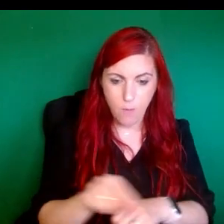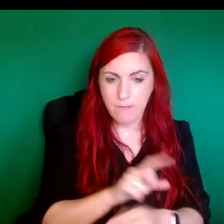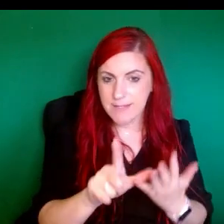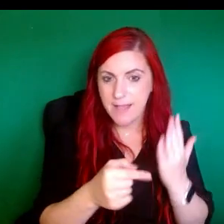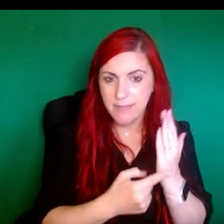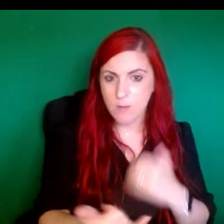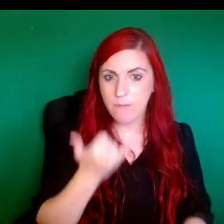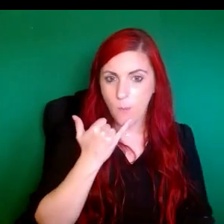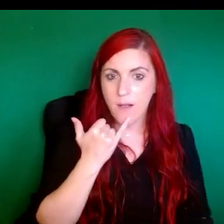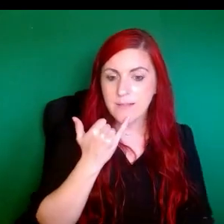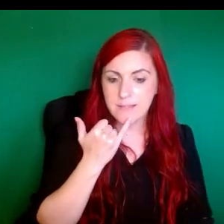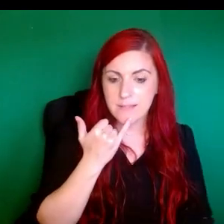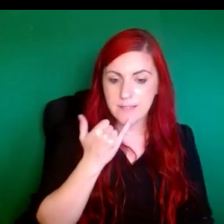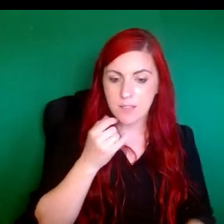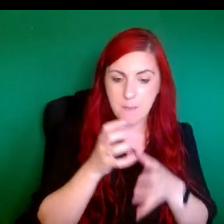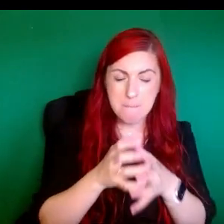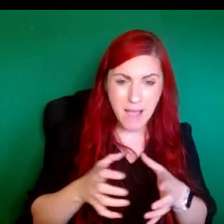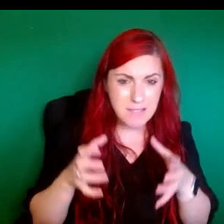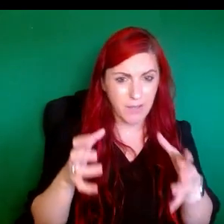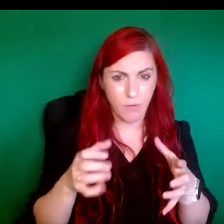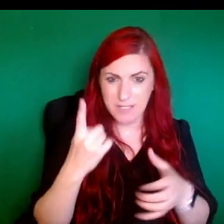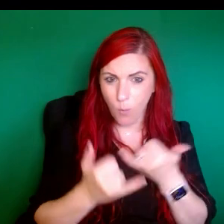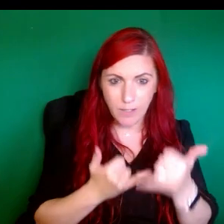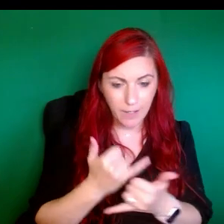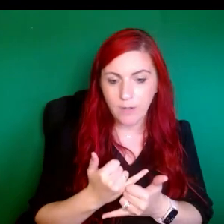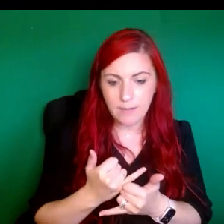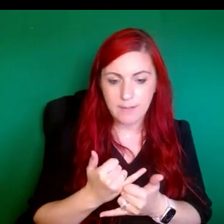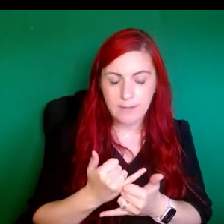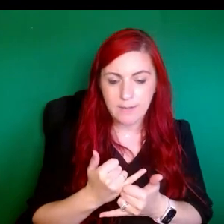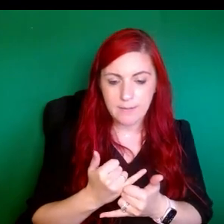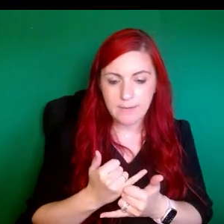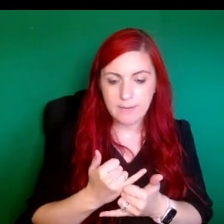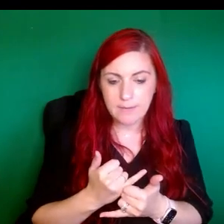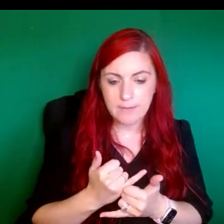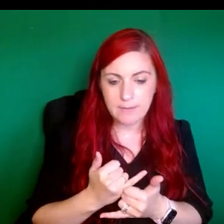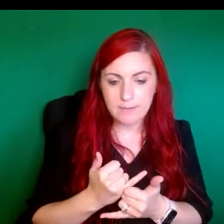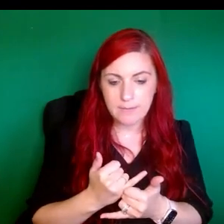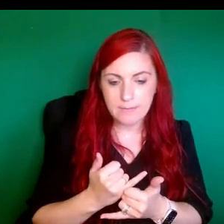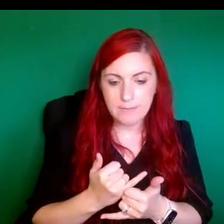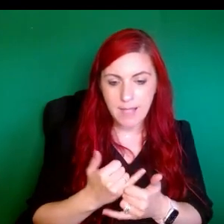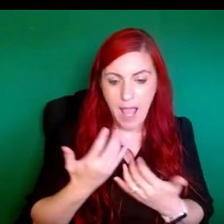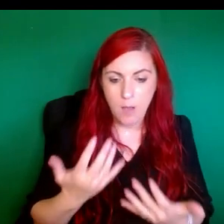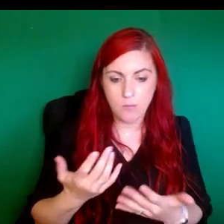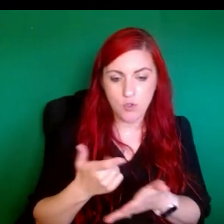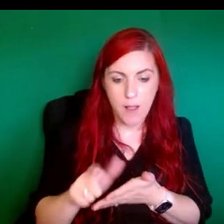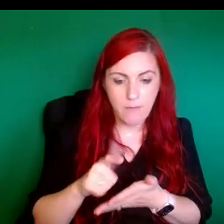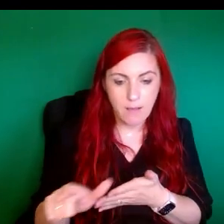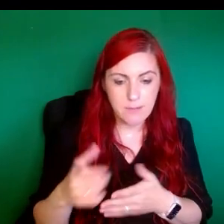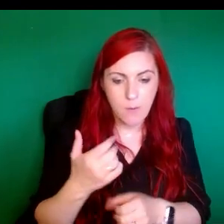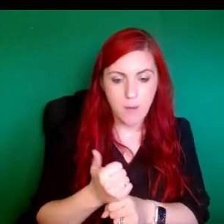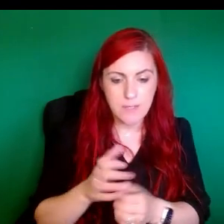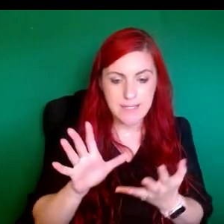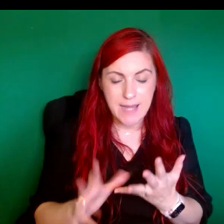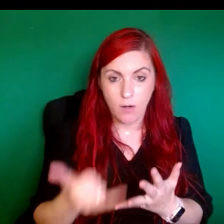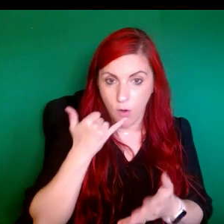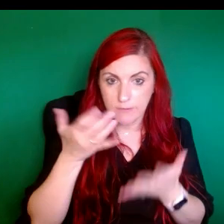increase. So it's nearly 12 o'clock. So roughly about 10 calls will have come through already to our helpline.